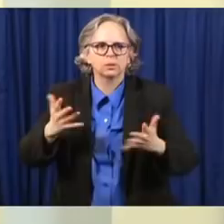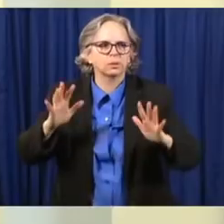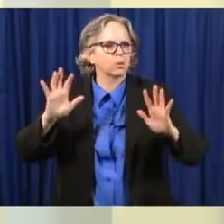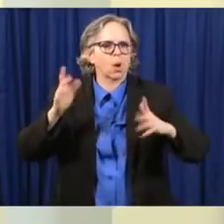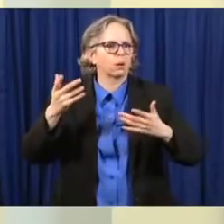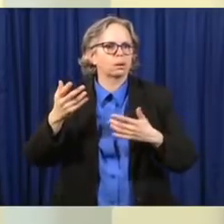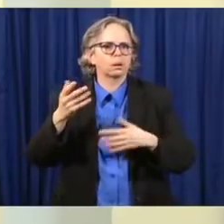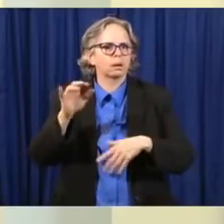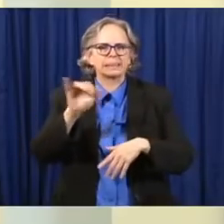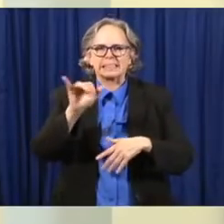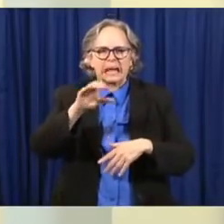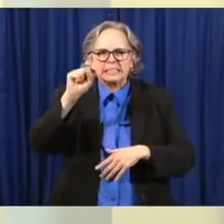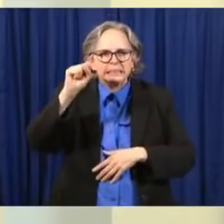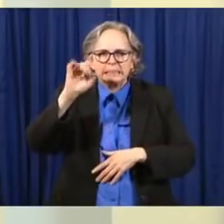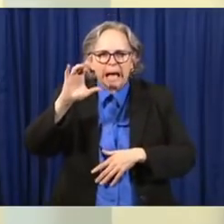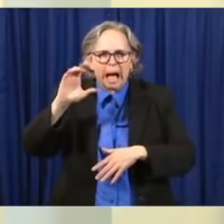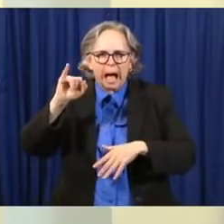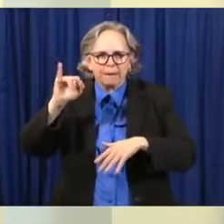is just